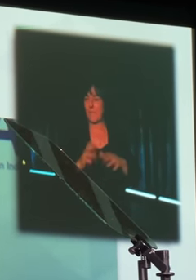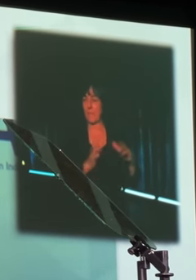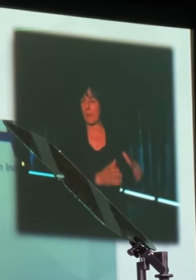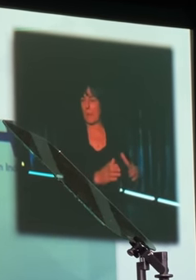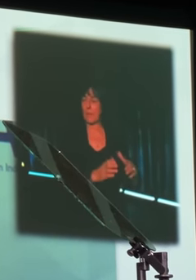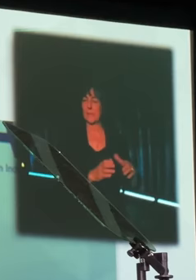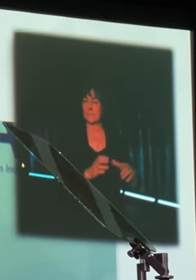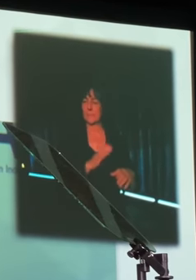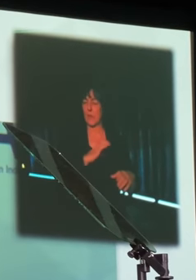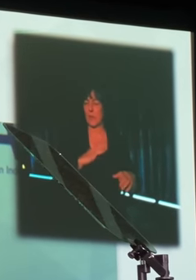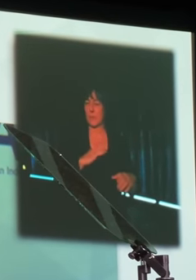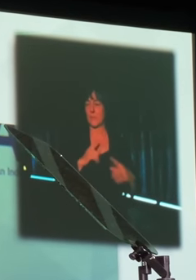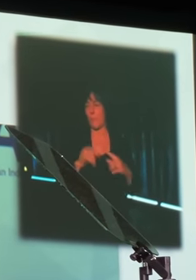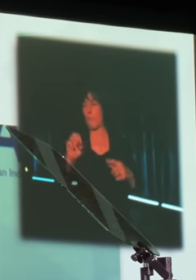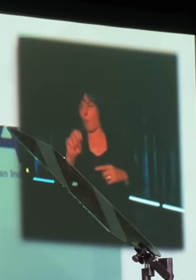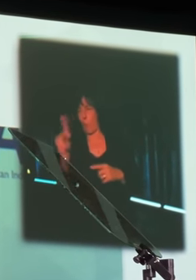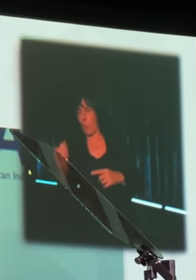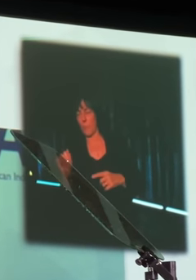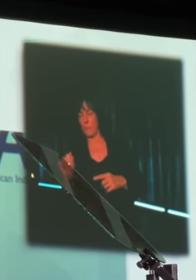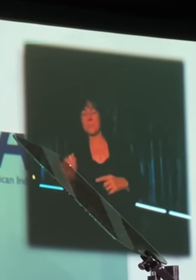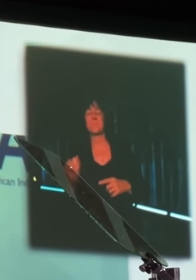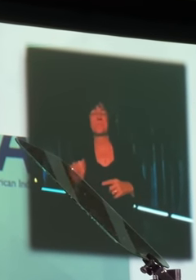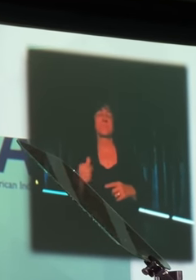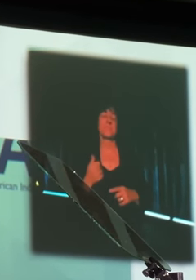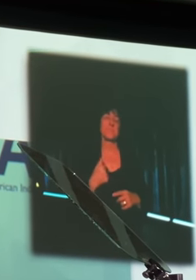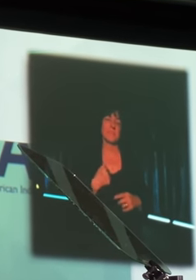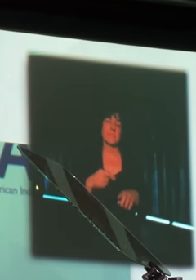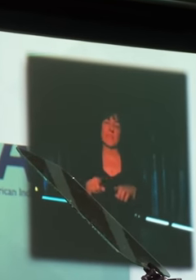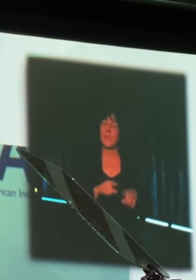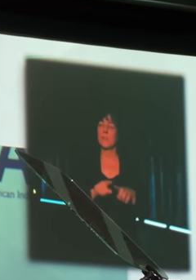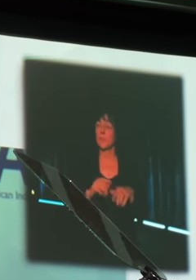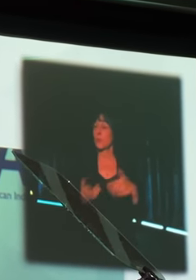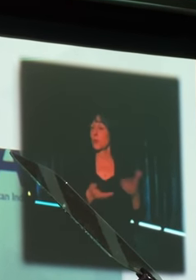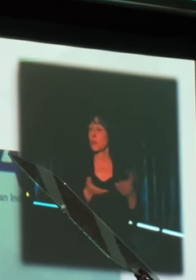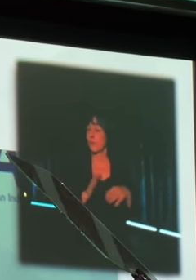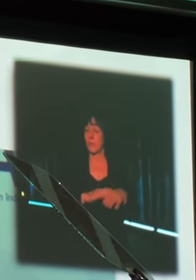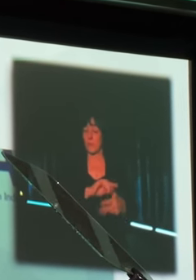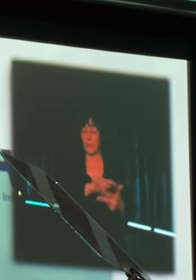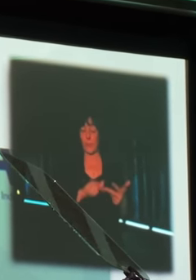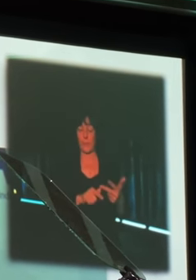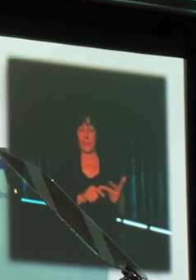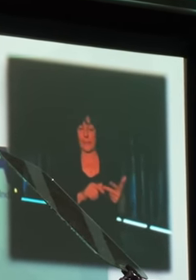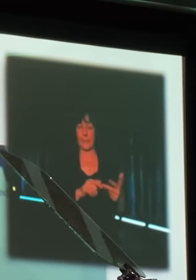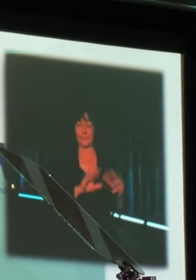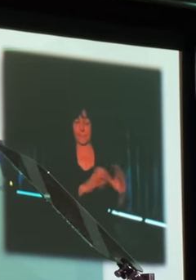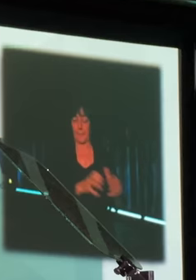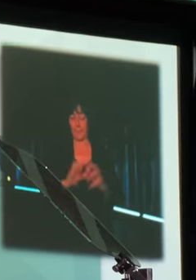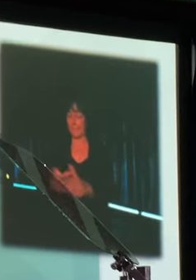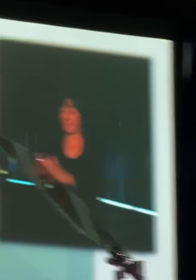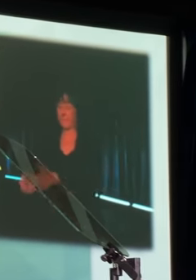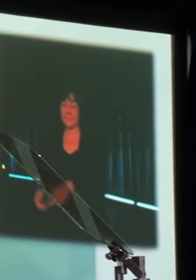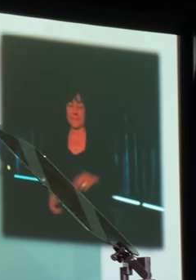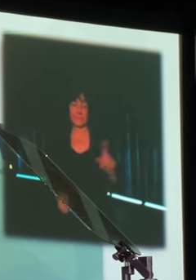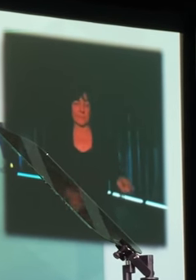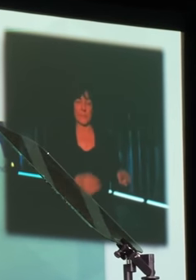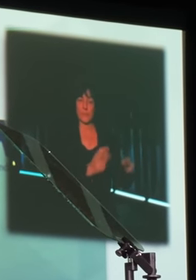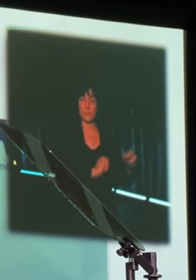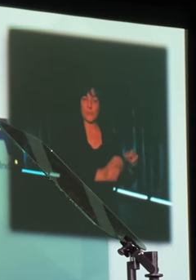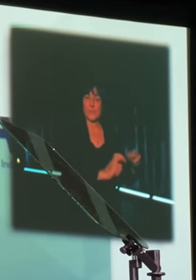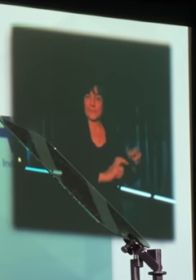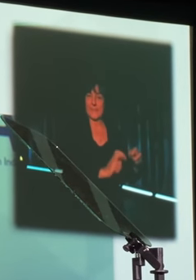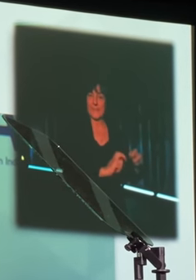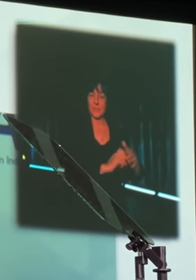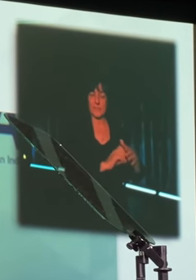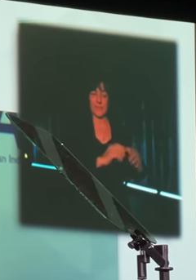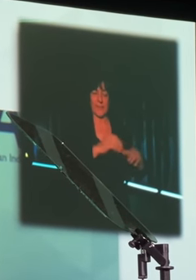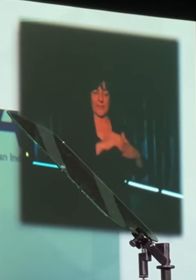Oklahoma. And I also serve on three committees. I am on the Transportation and Infrastructure